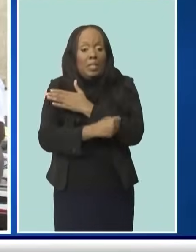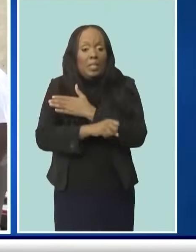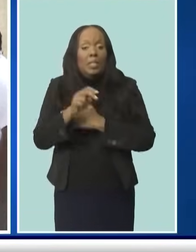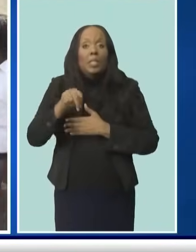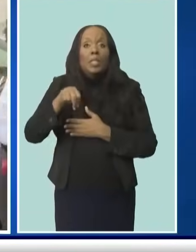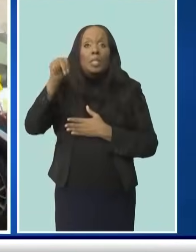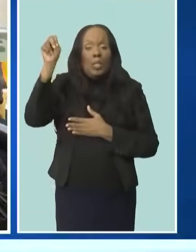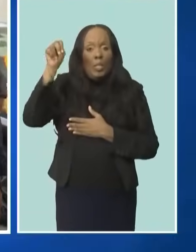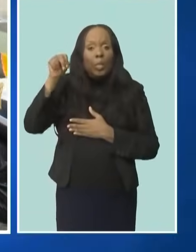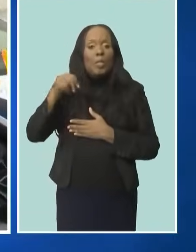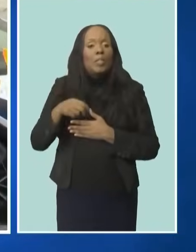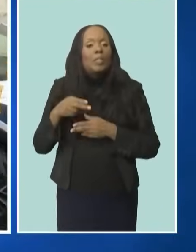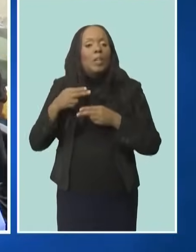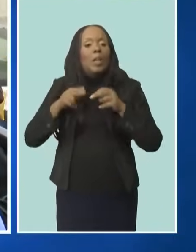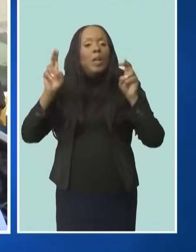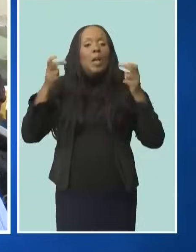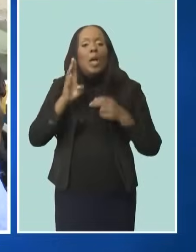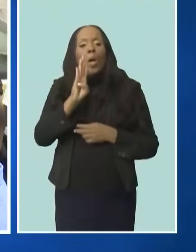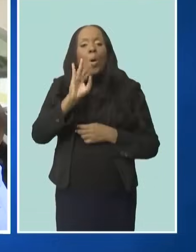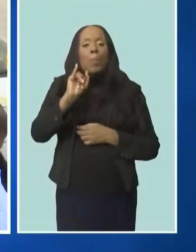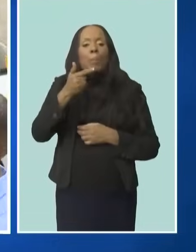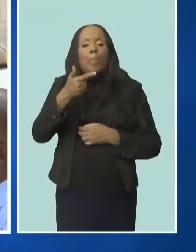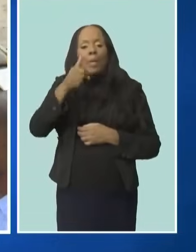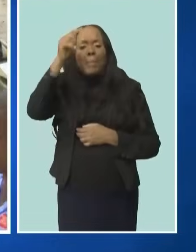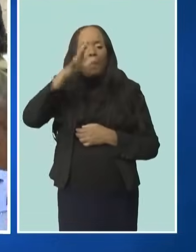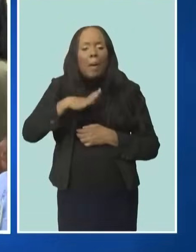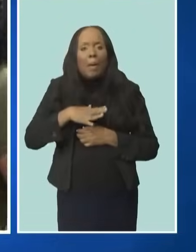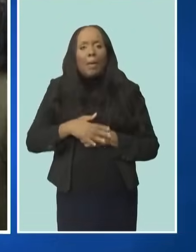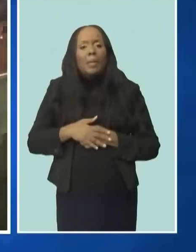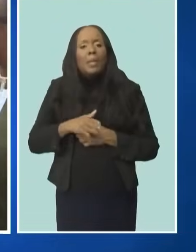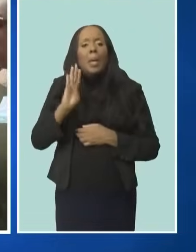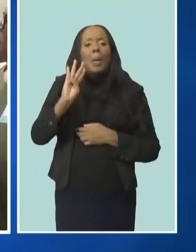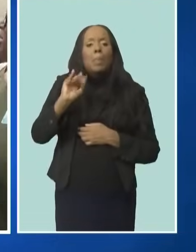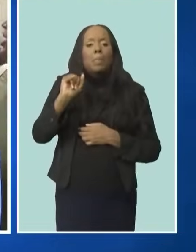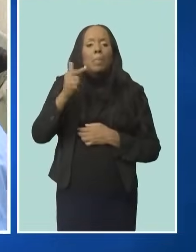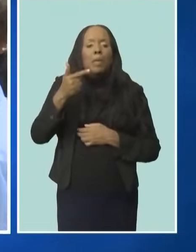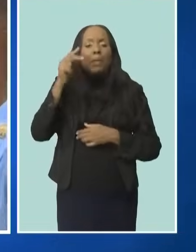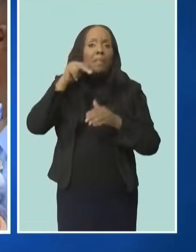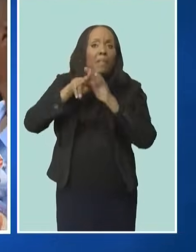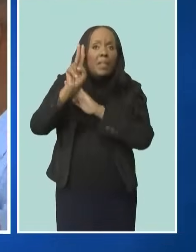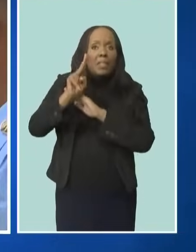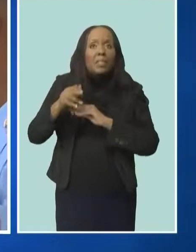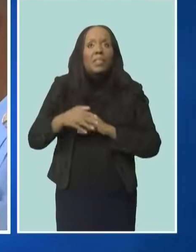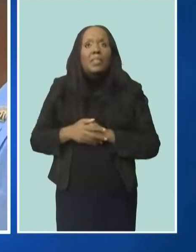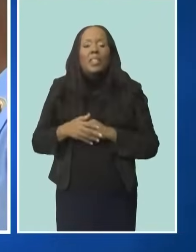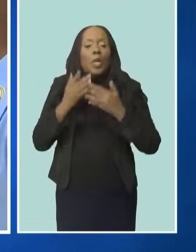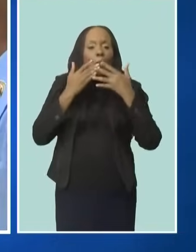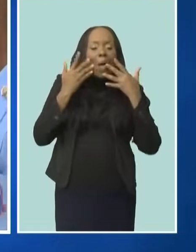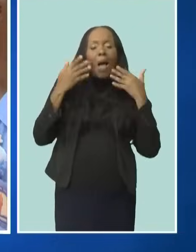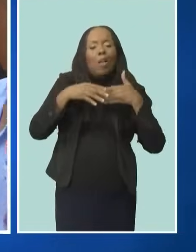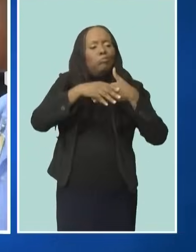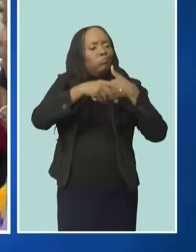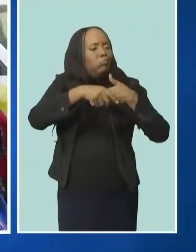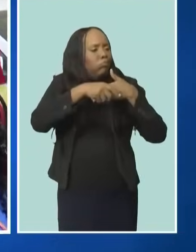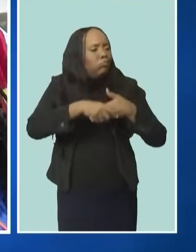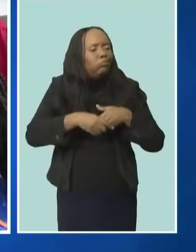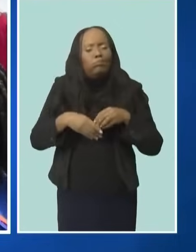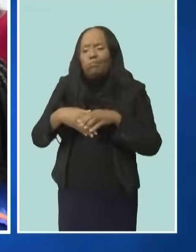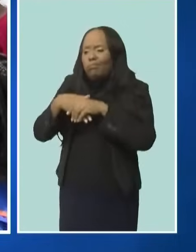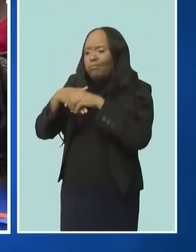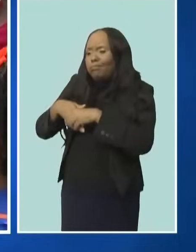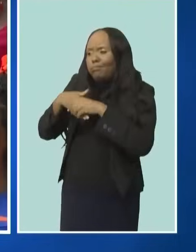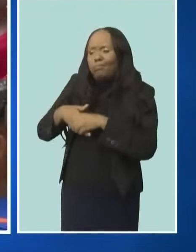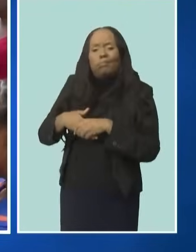Blackman, known as the big man with a big vision and big passion, was all smiles as he shook the hands of his supporters gathered in